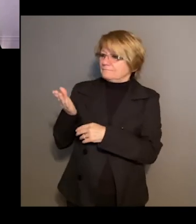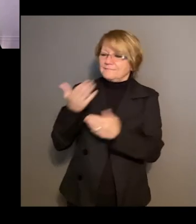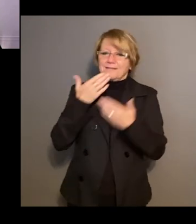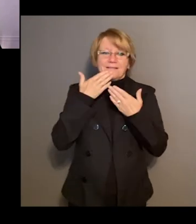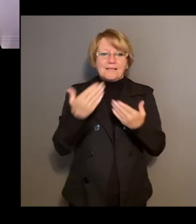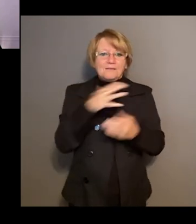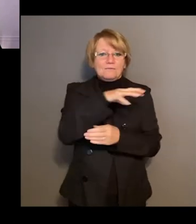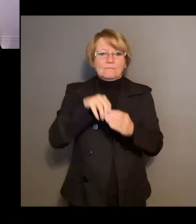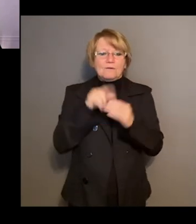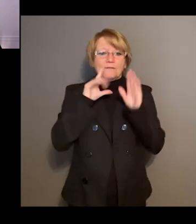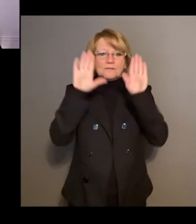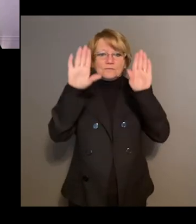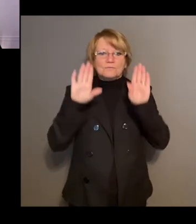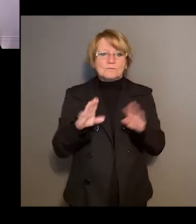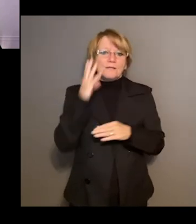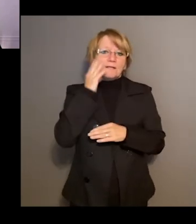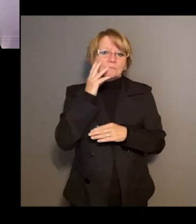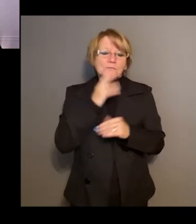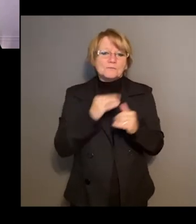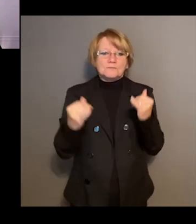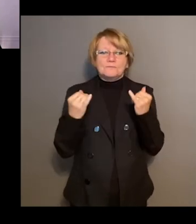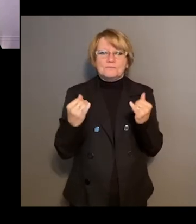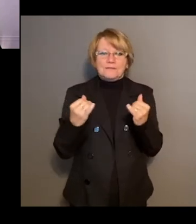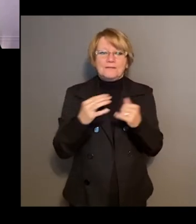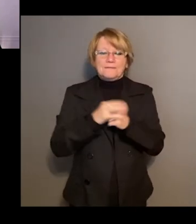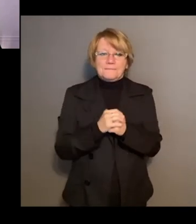for being part of this great experience today.